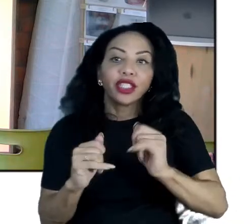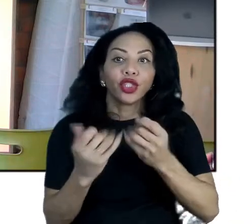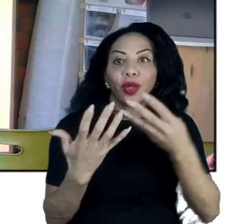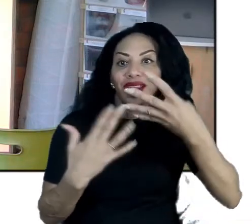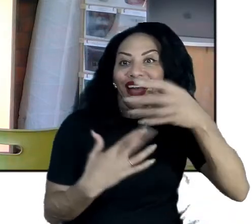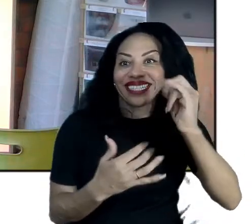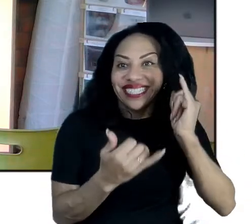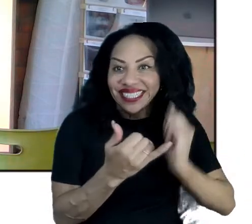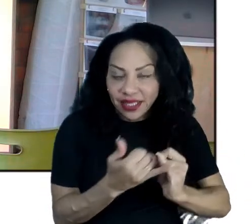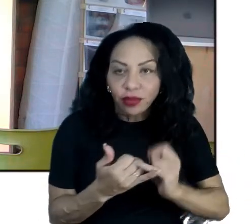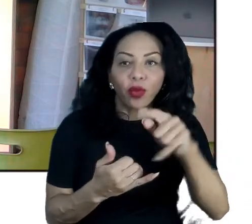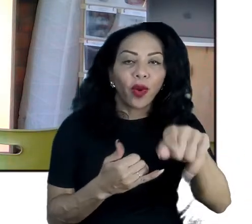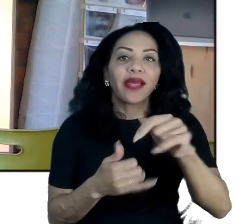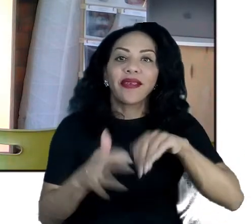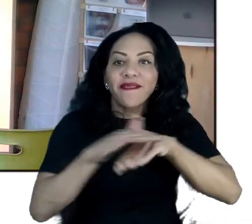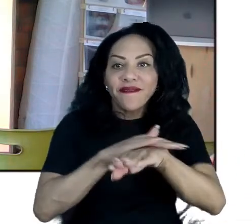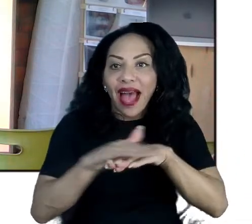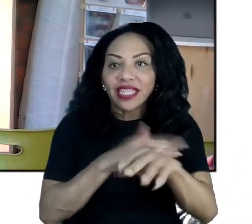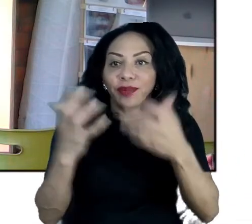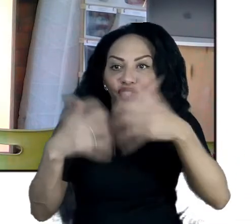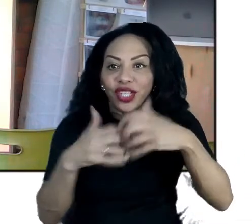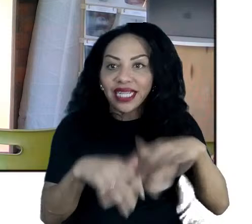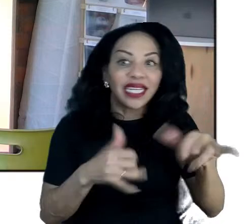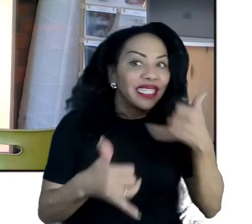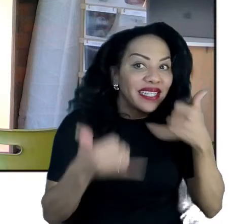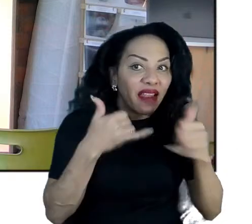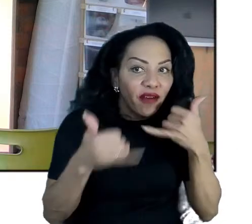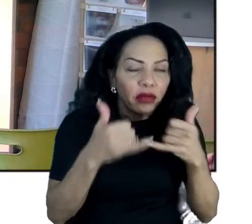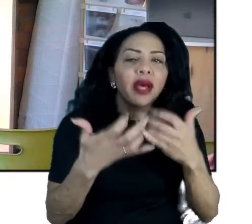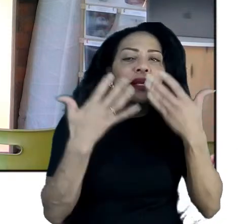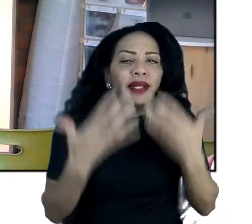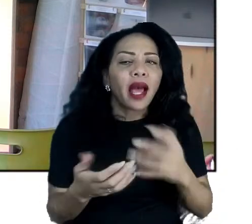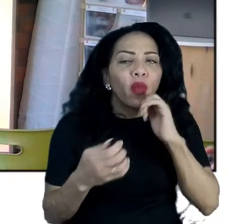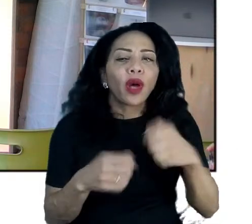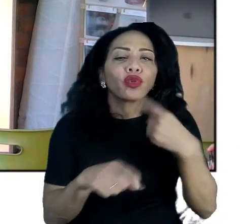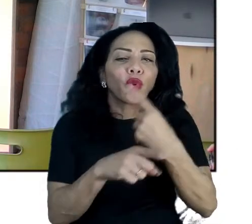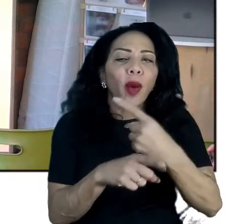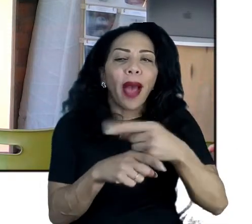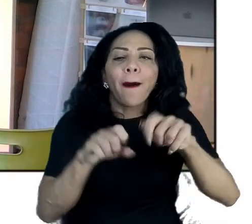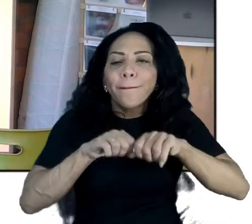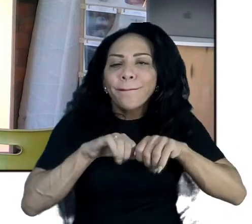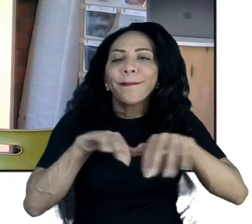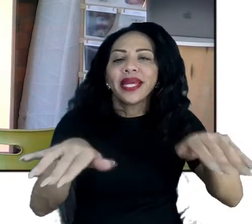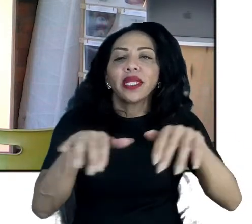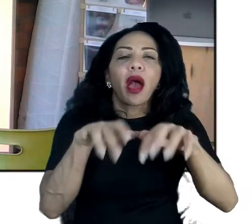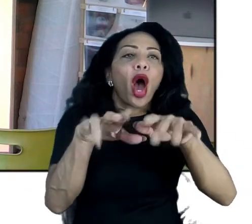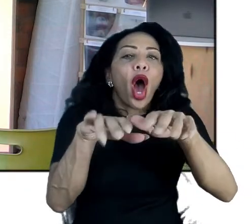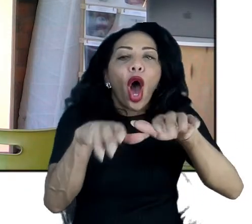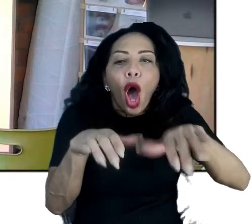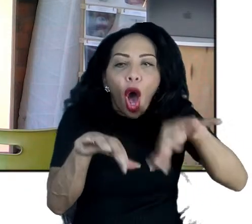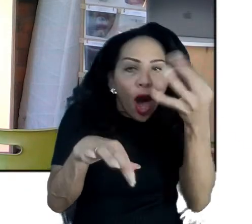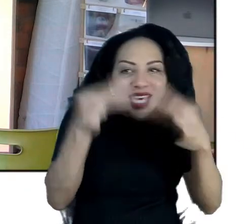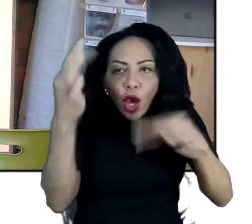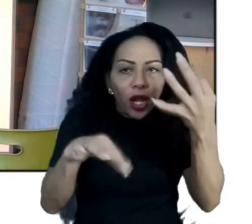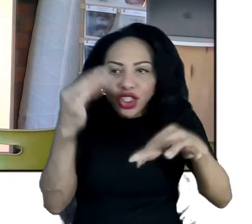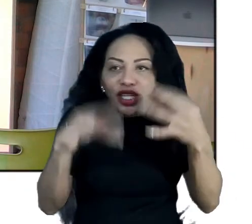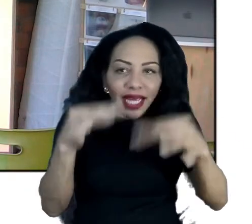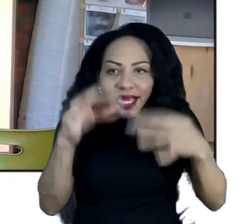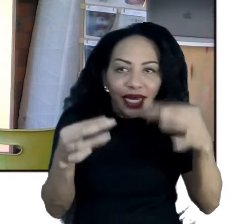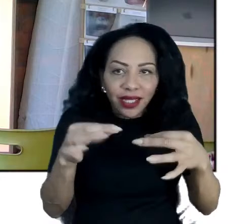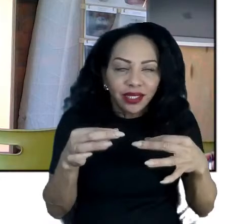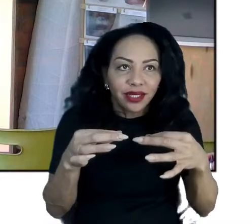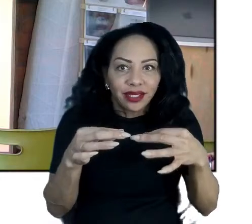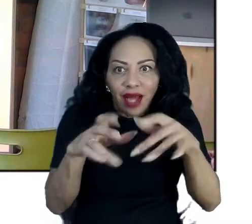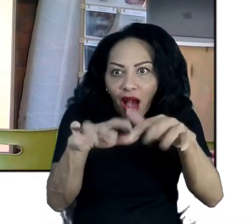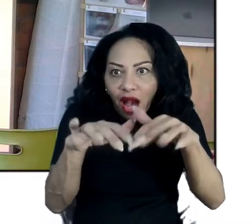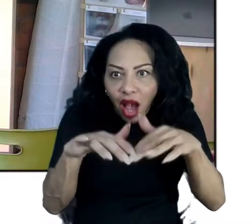and telephones. And today she's going to talk about how media archaeology can open up research in institutional archives, what happens when you perform